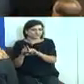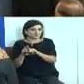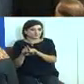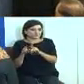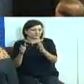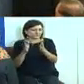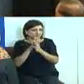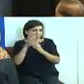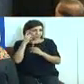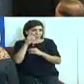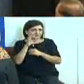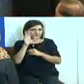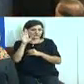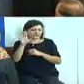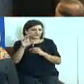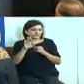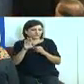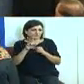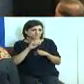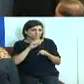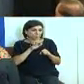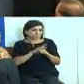ask for your commitment to do the same.